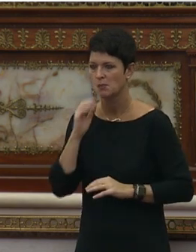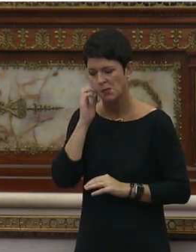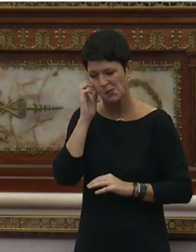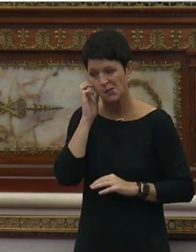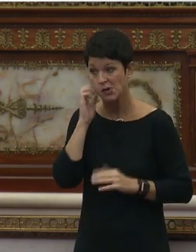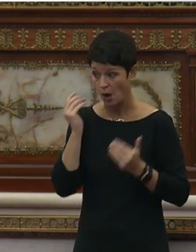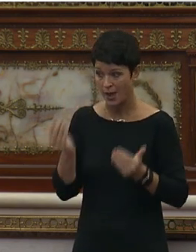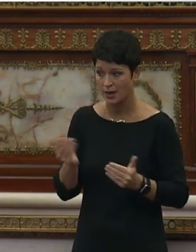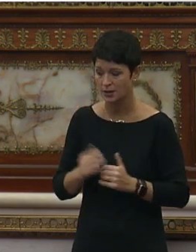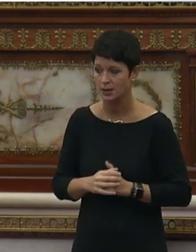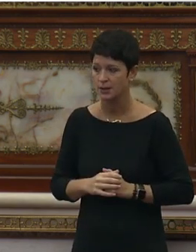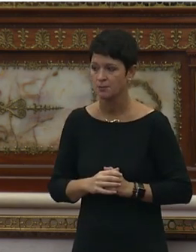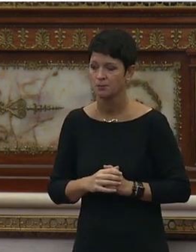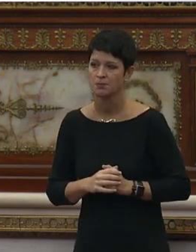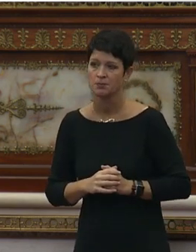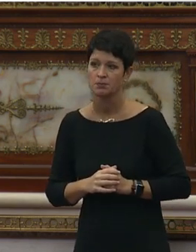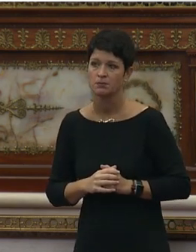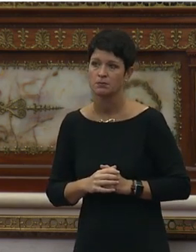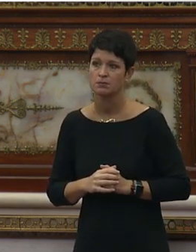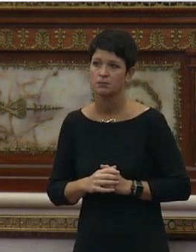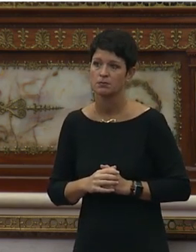Go ahead, sir.